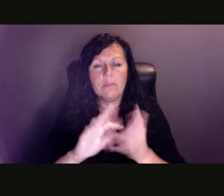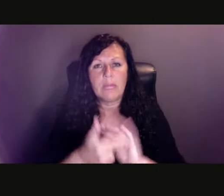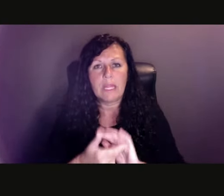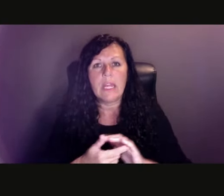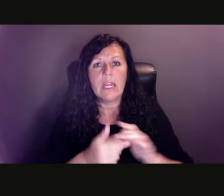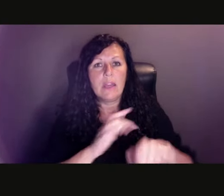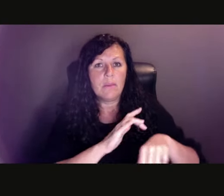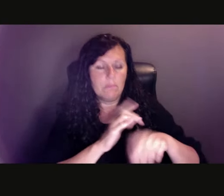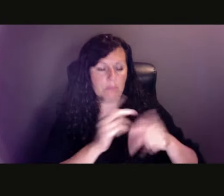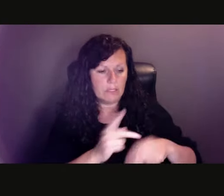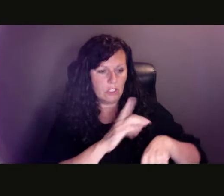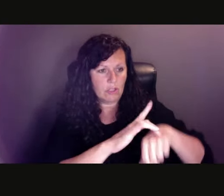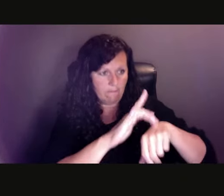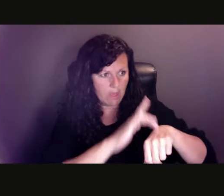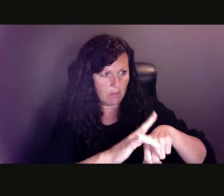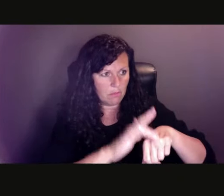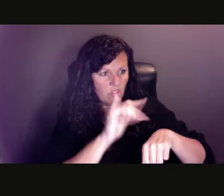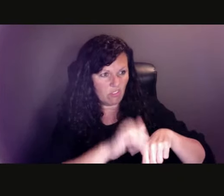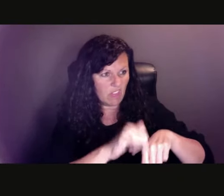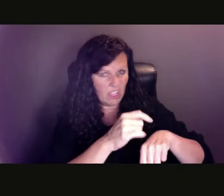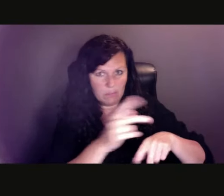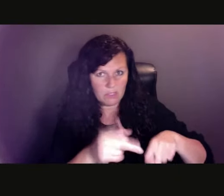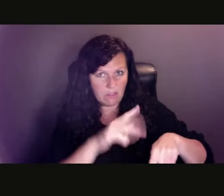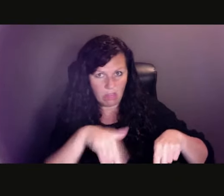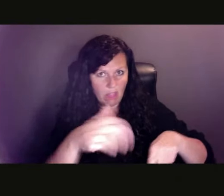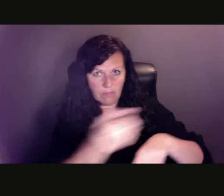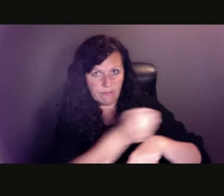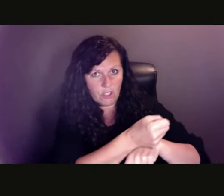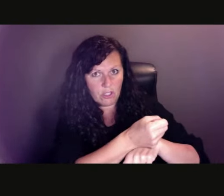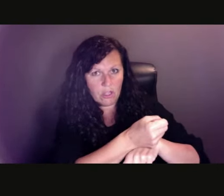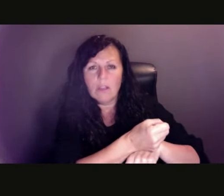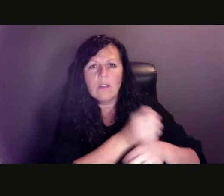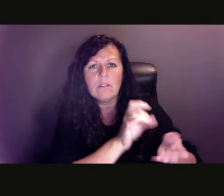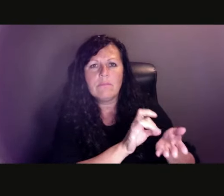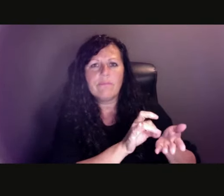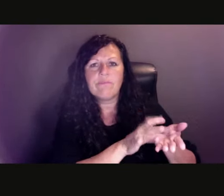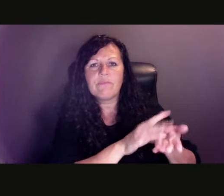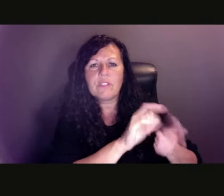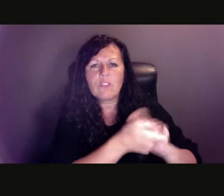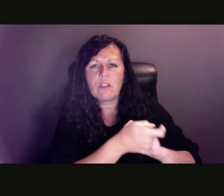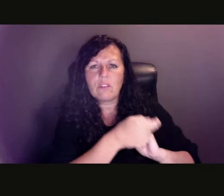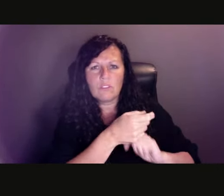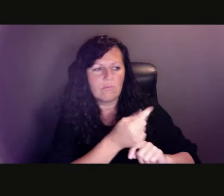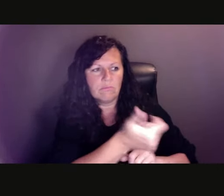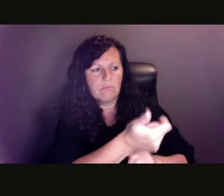over eliminating layoffs over jobs whenever possible.